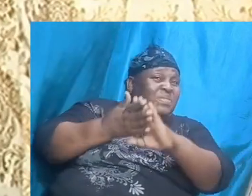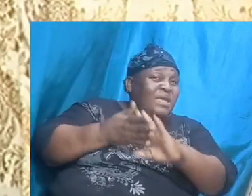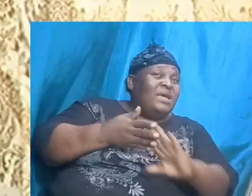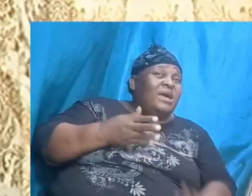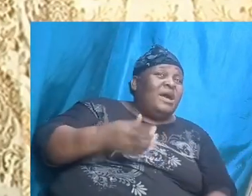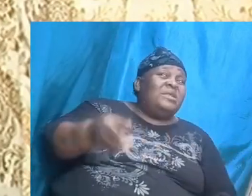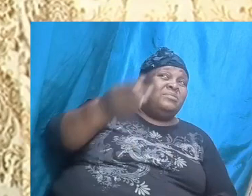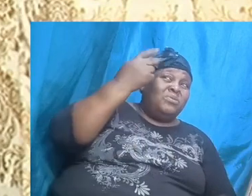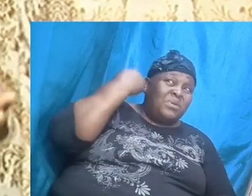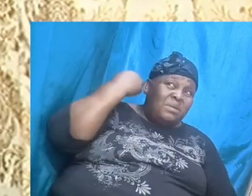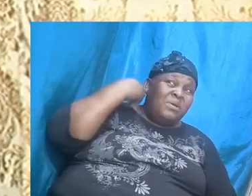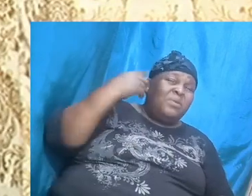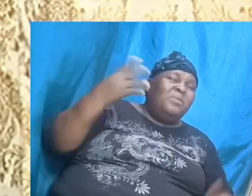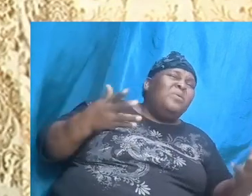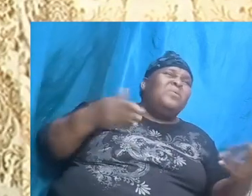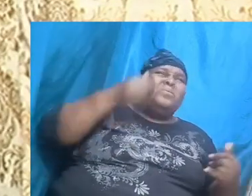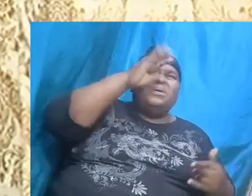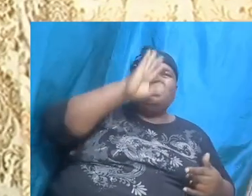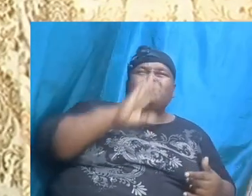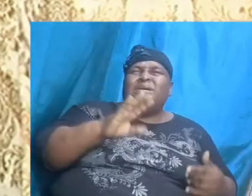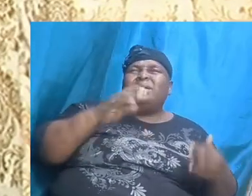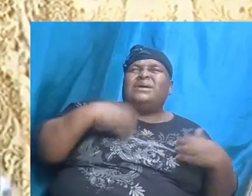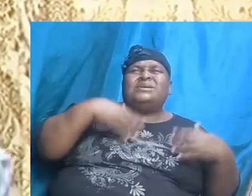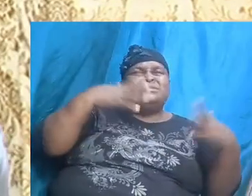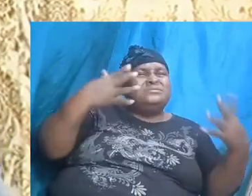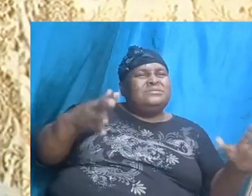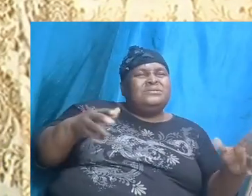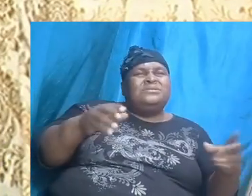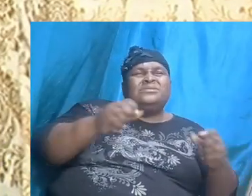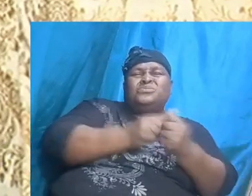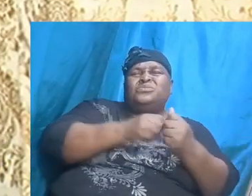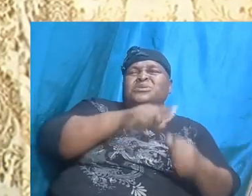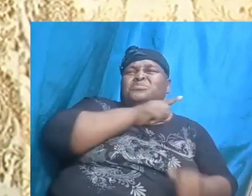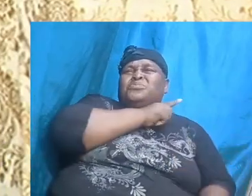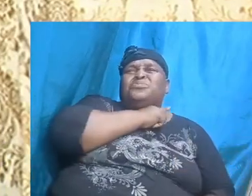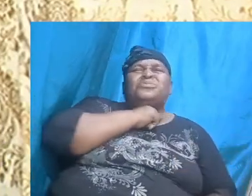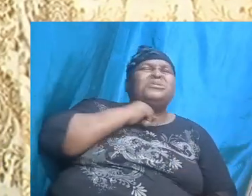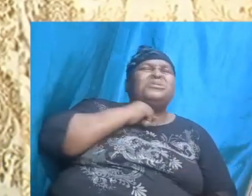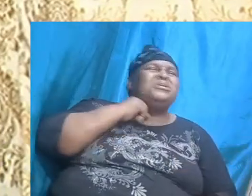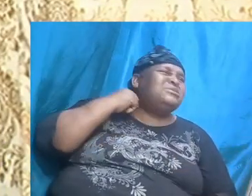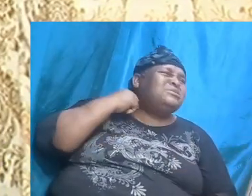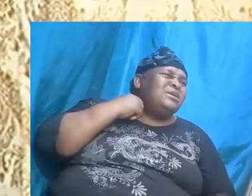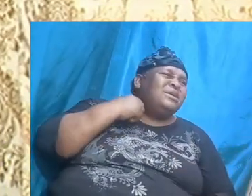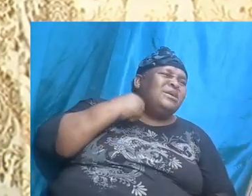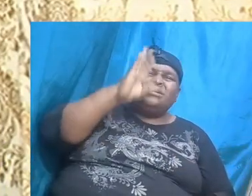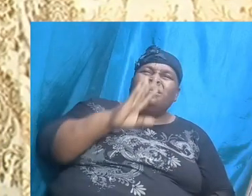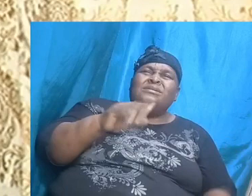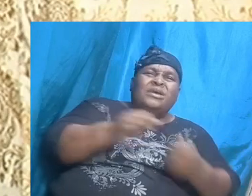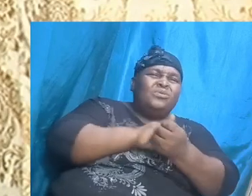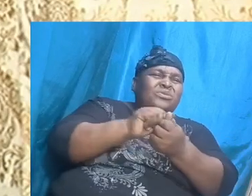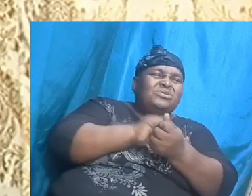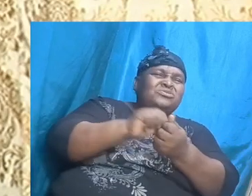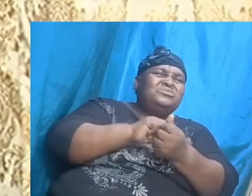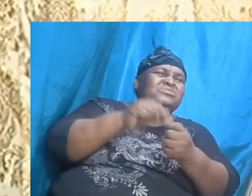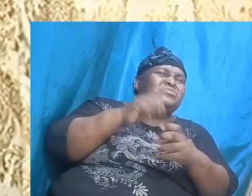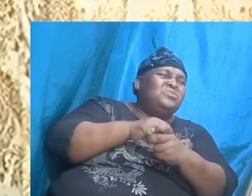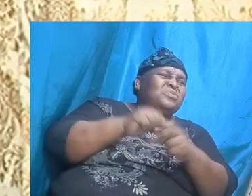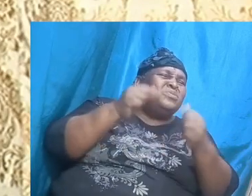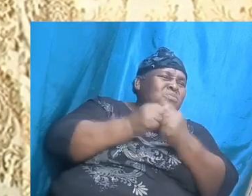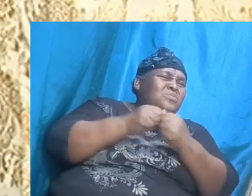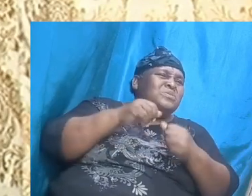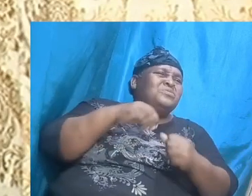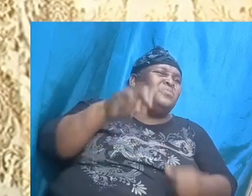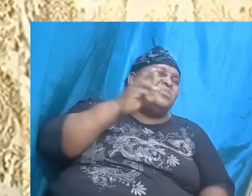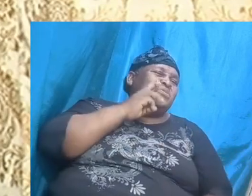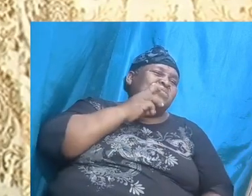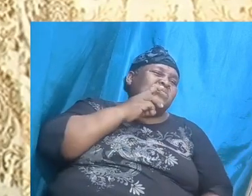has done with the priests. And they are looking back at how God can wash us in water. What a blessing that comes, brethren, when we